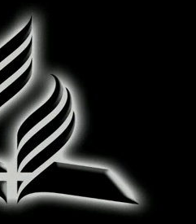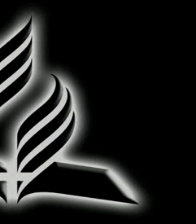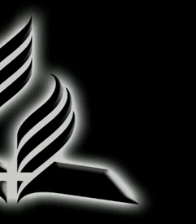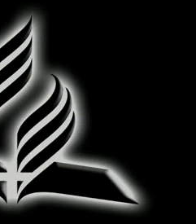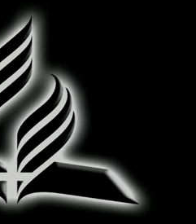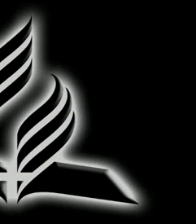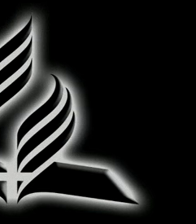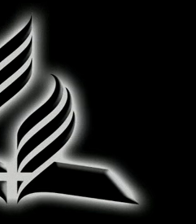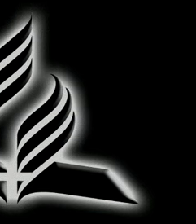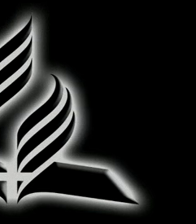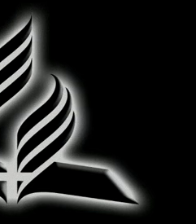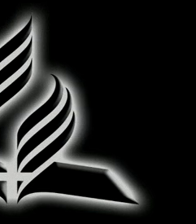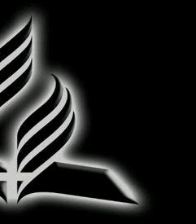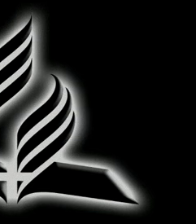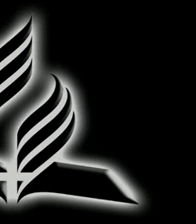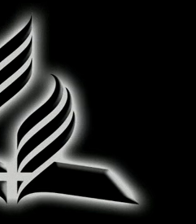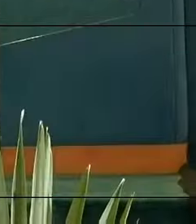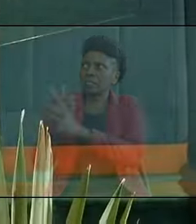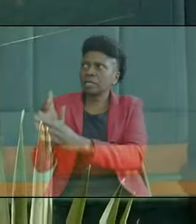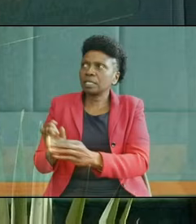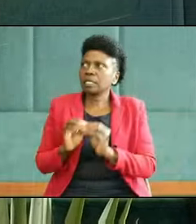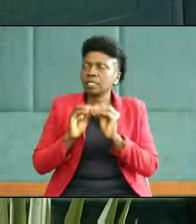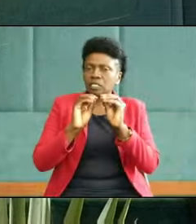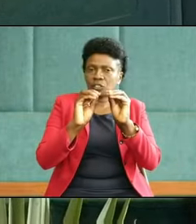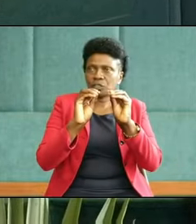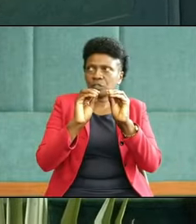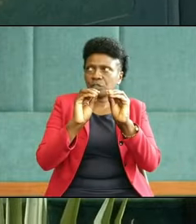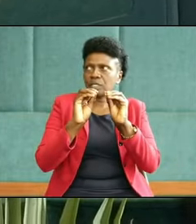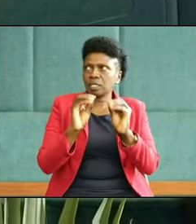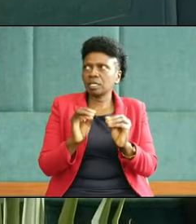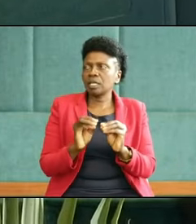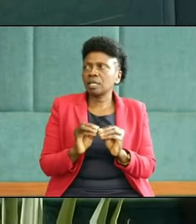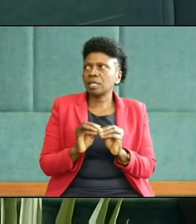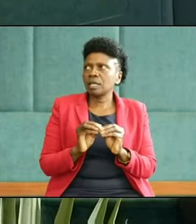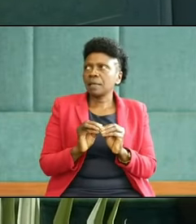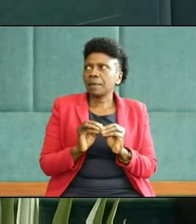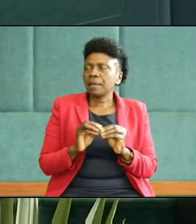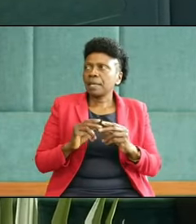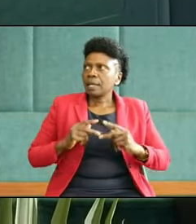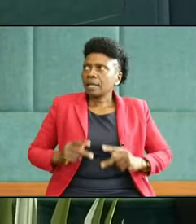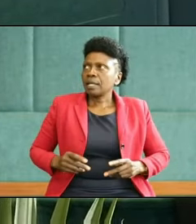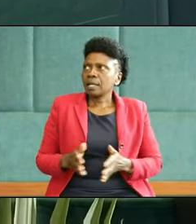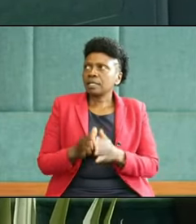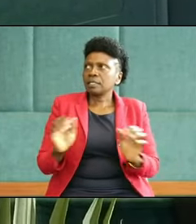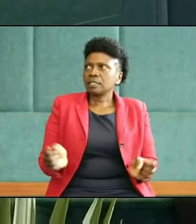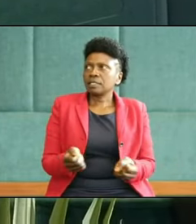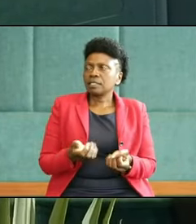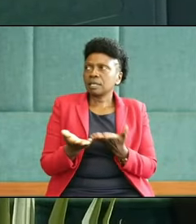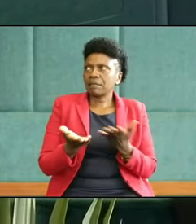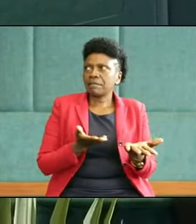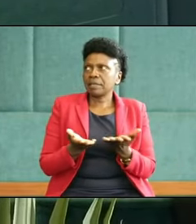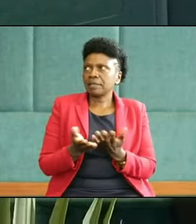communicating, discipling, teaching, healing, and serving.